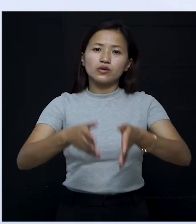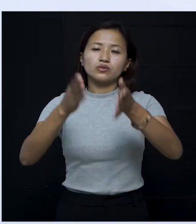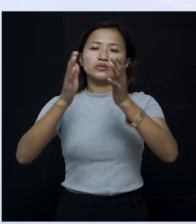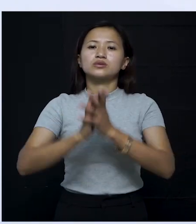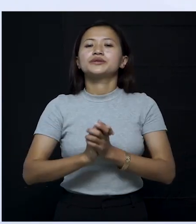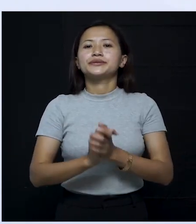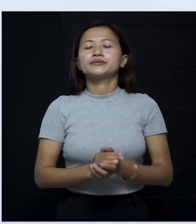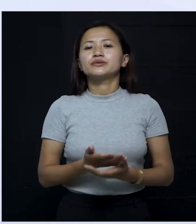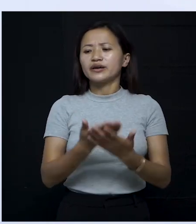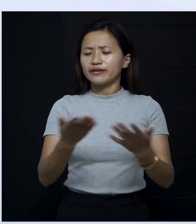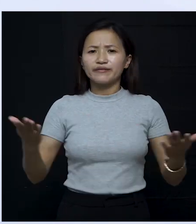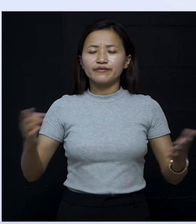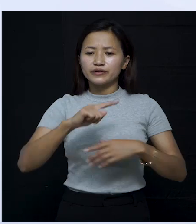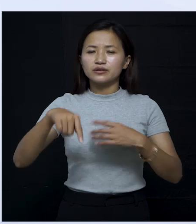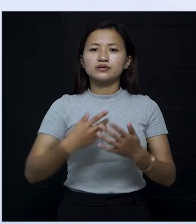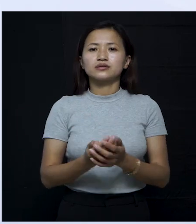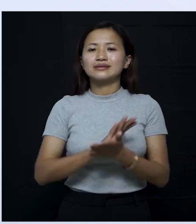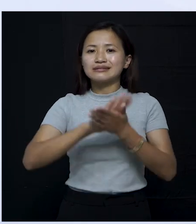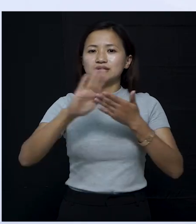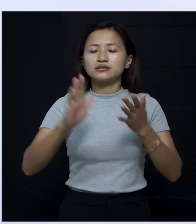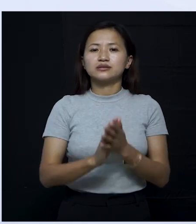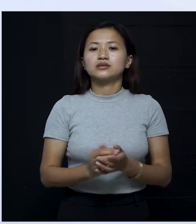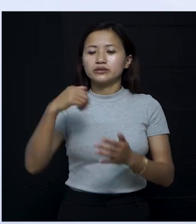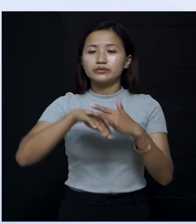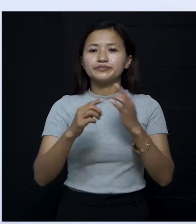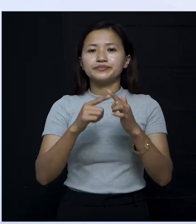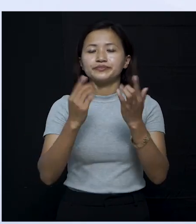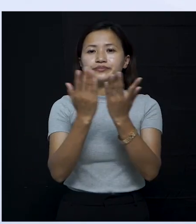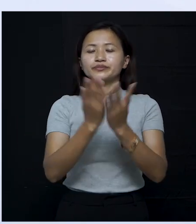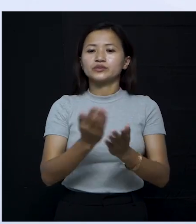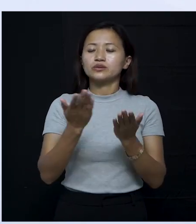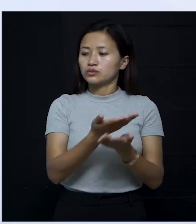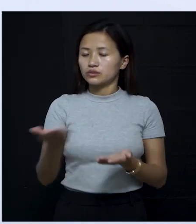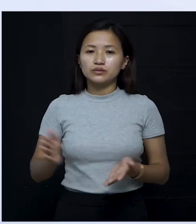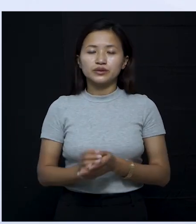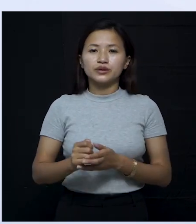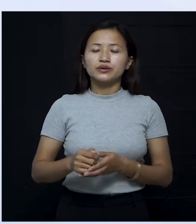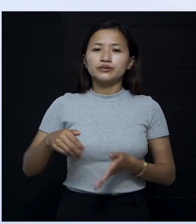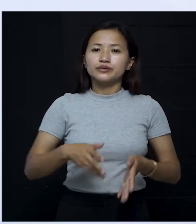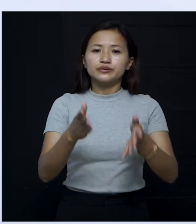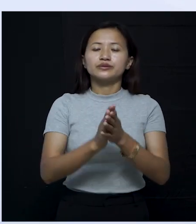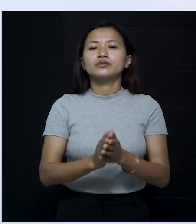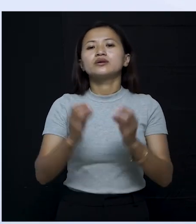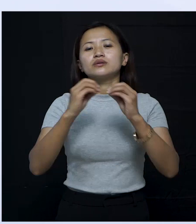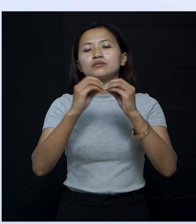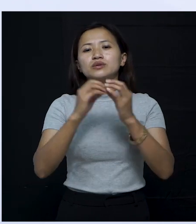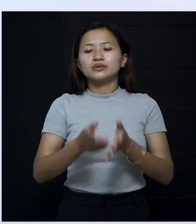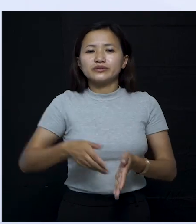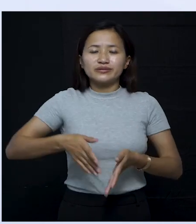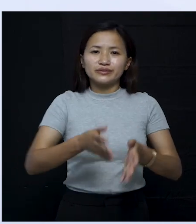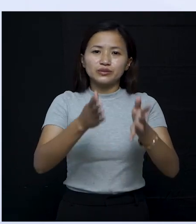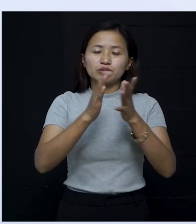okay? Everything is written clearly in your textbook, isn't it? So those rivers that flows clearly into Brahmaputra or